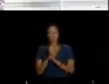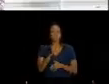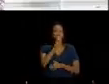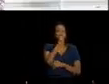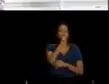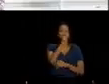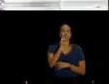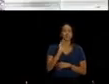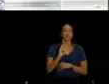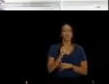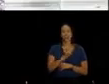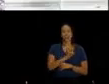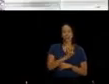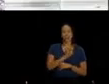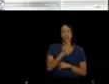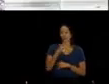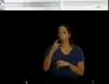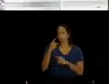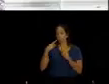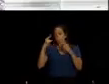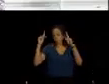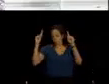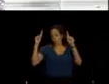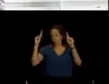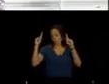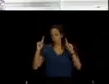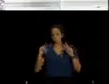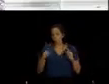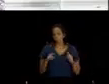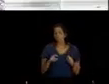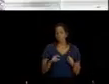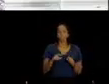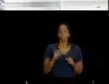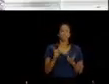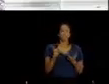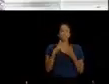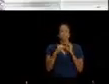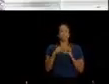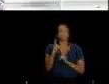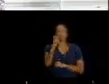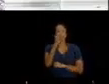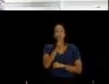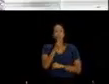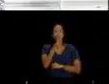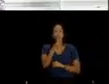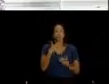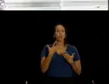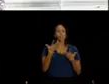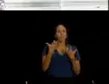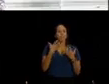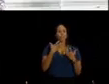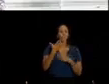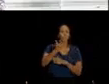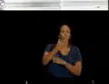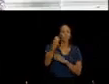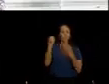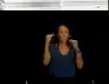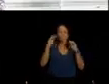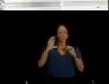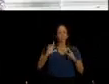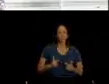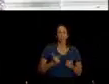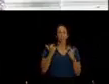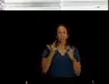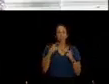Promise. It's a fiction story about a girl named Andrea who wants to have the best summer of her life. And